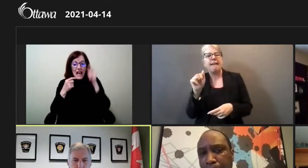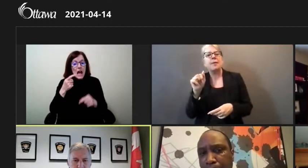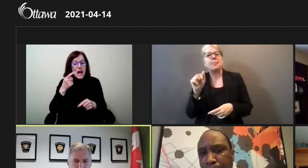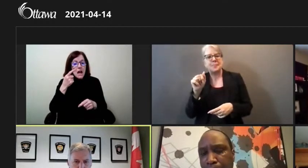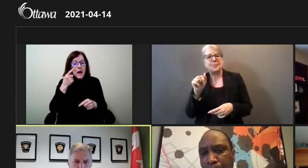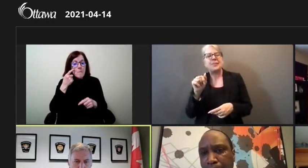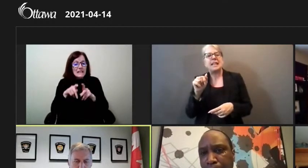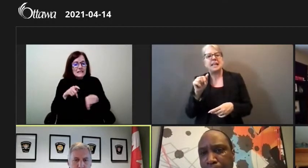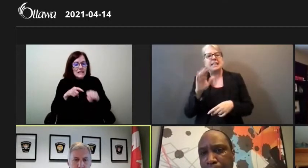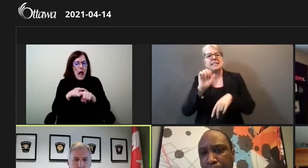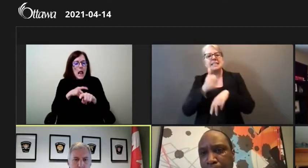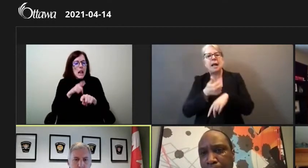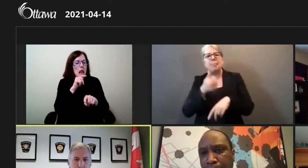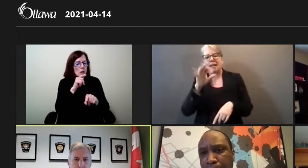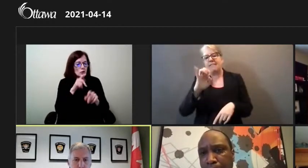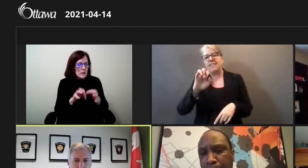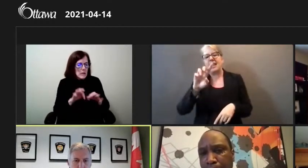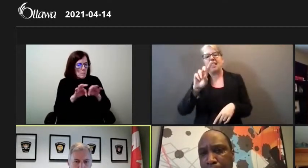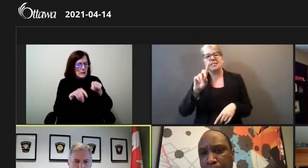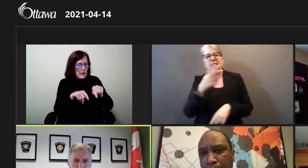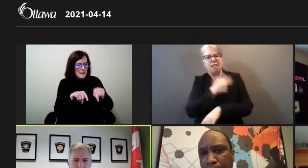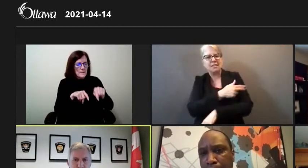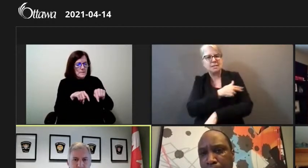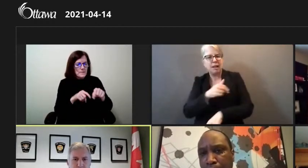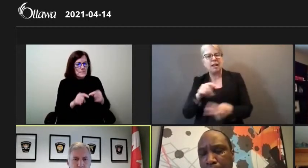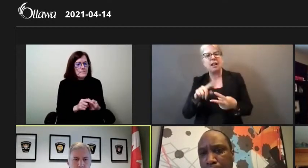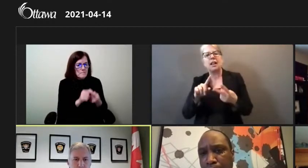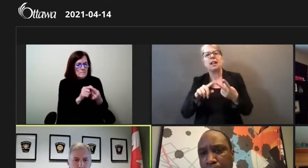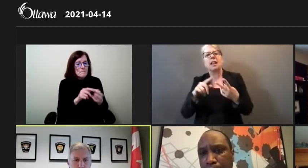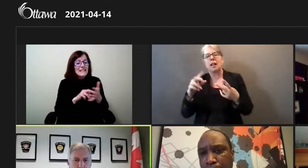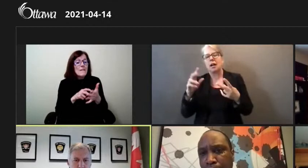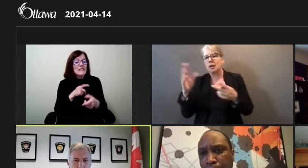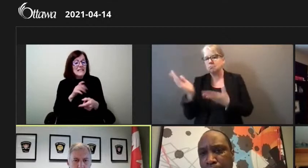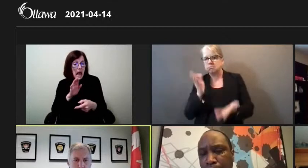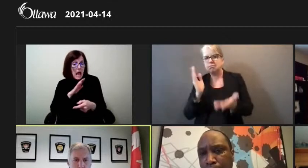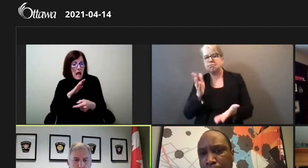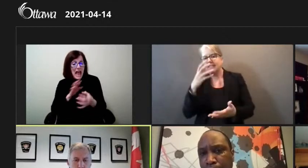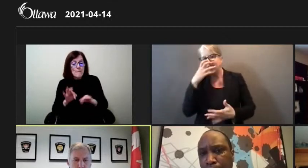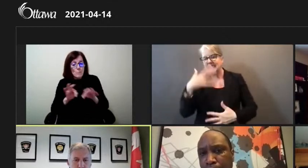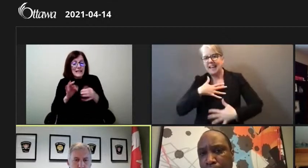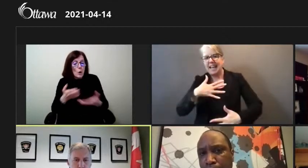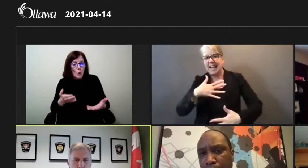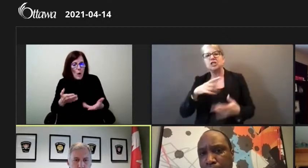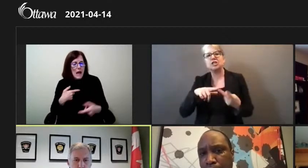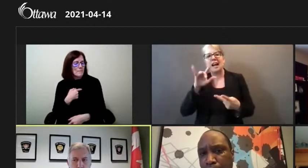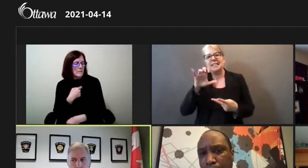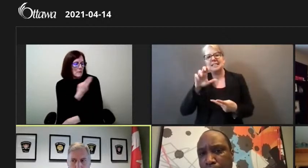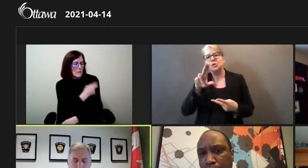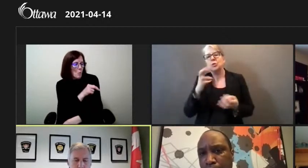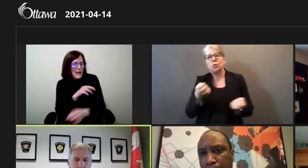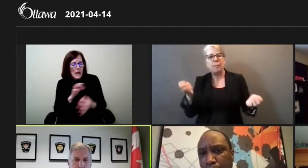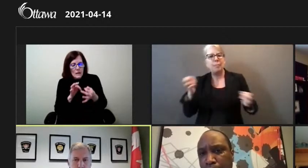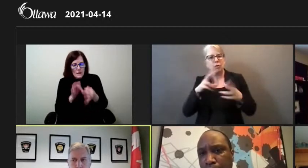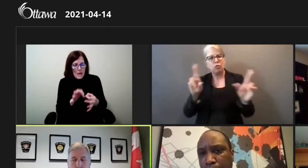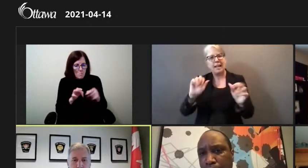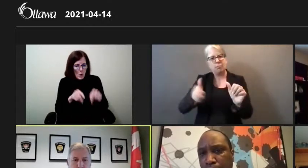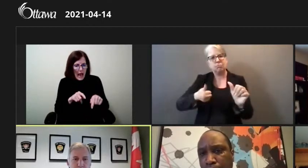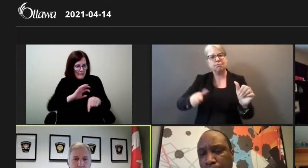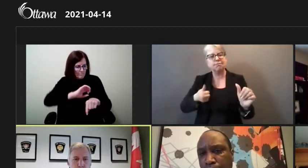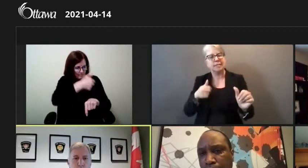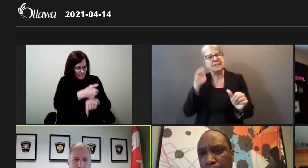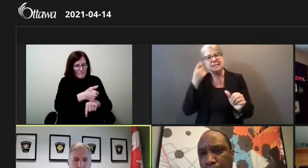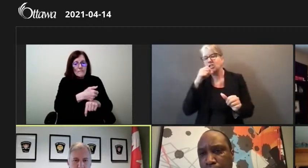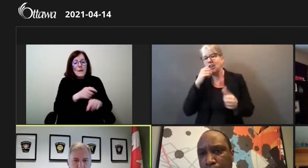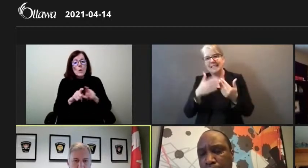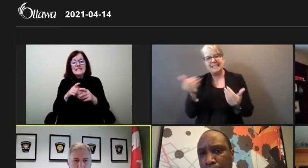Setting up a field hospital, getting ventilators, getting ICU equipment that we need is not easy, but